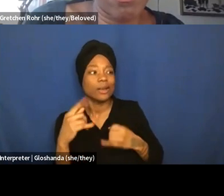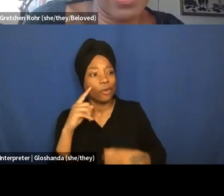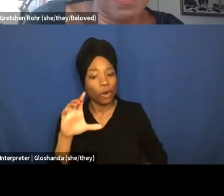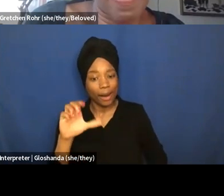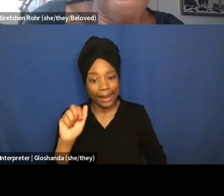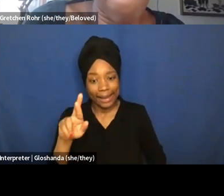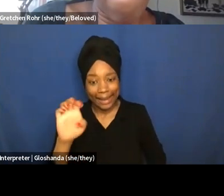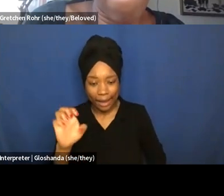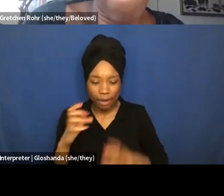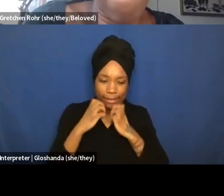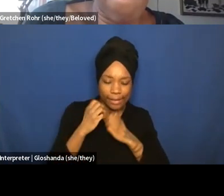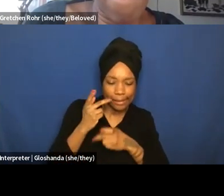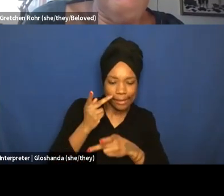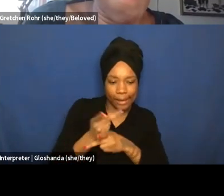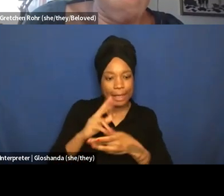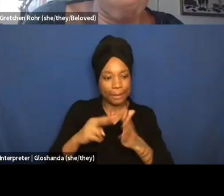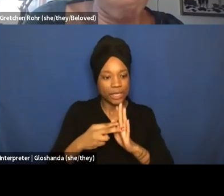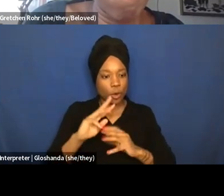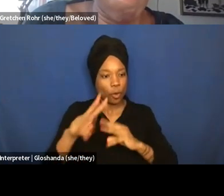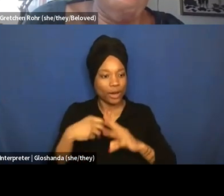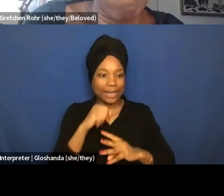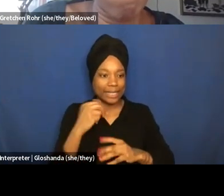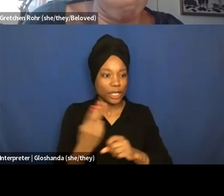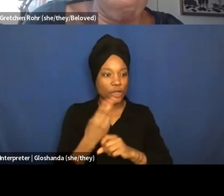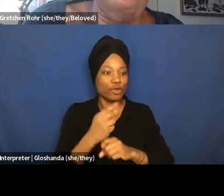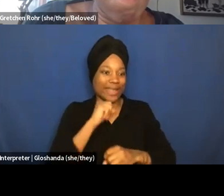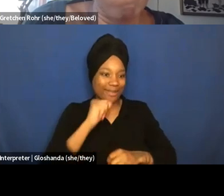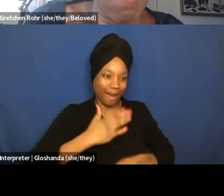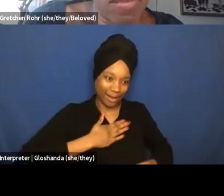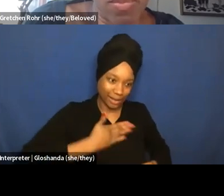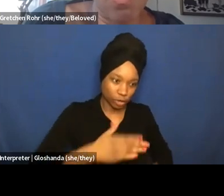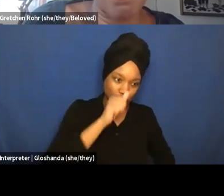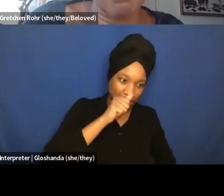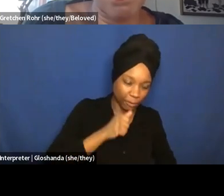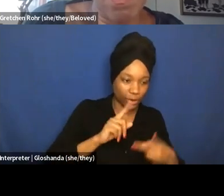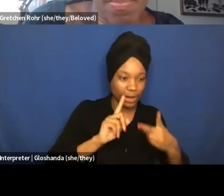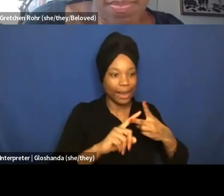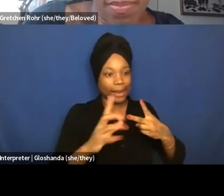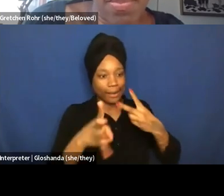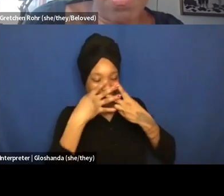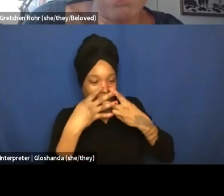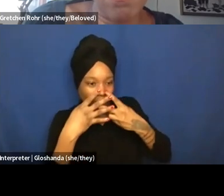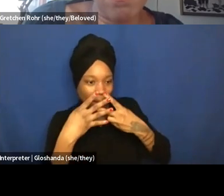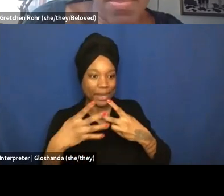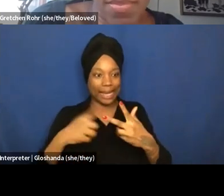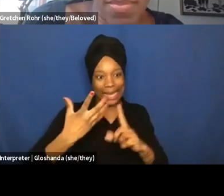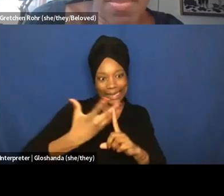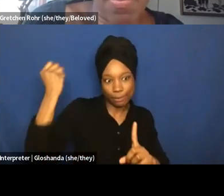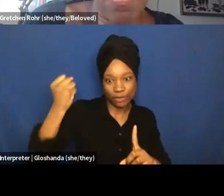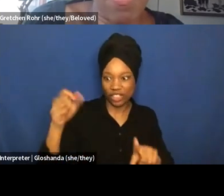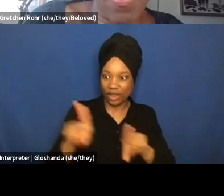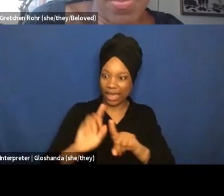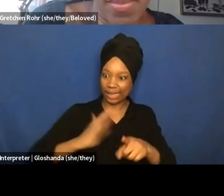living in a world that doesn't use non-consensual suffering, confinement, and deprivation as the primary tools for change or